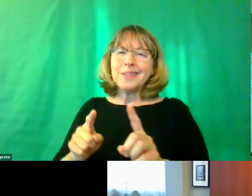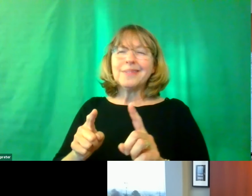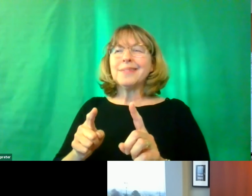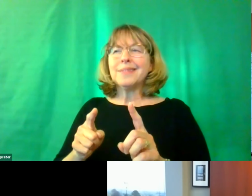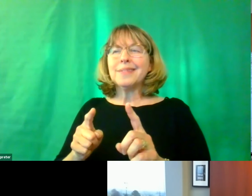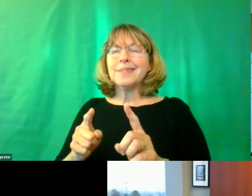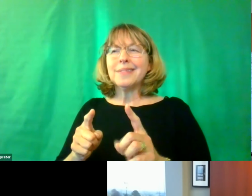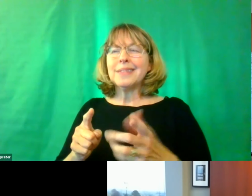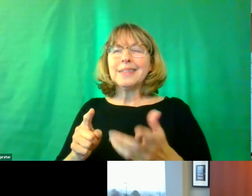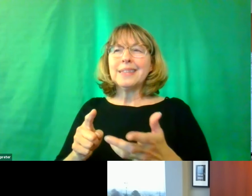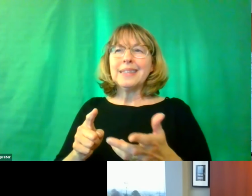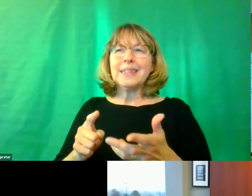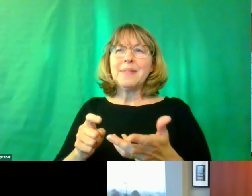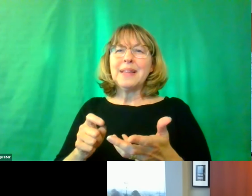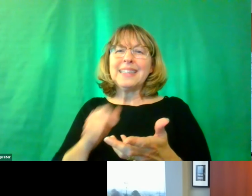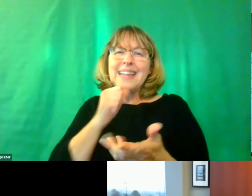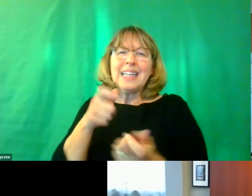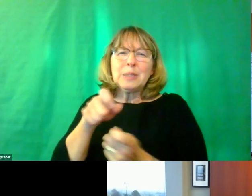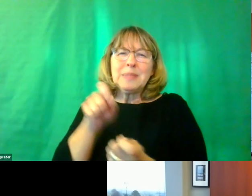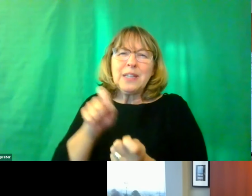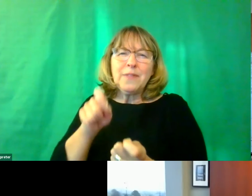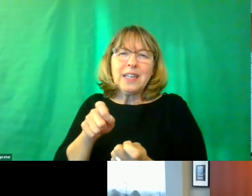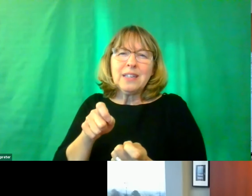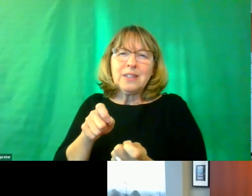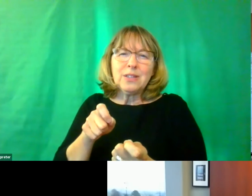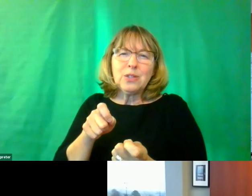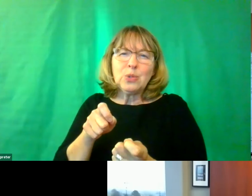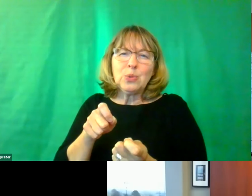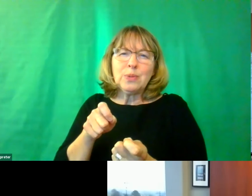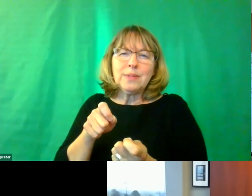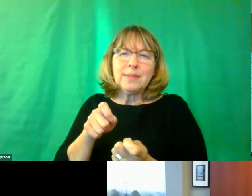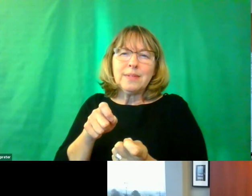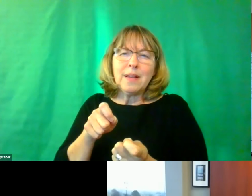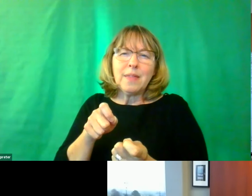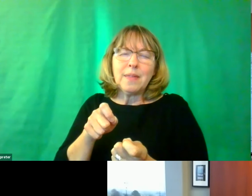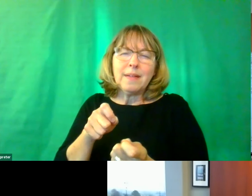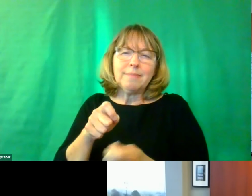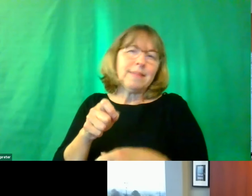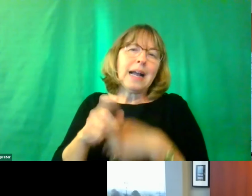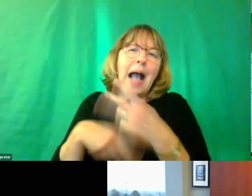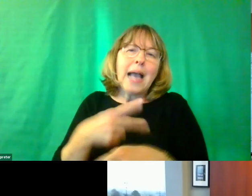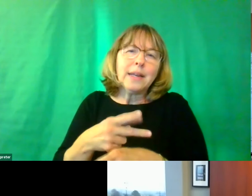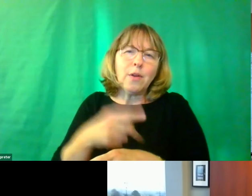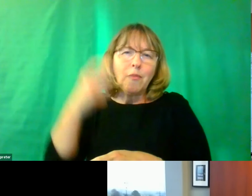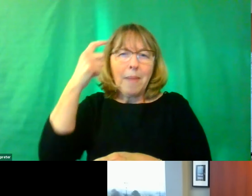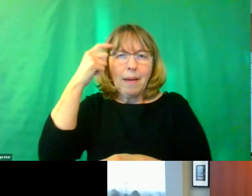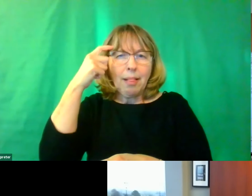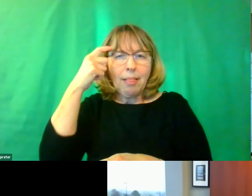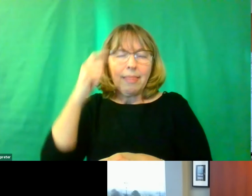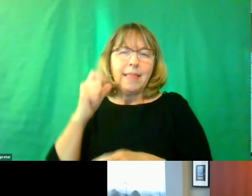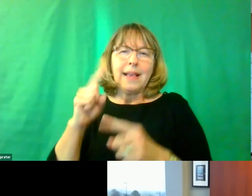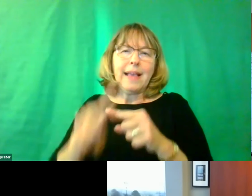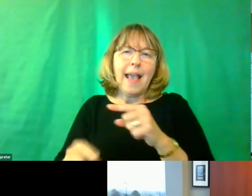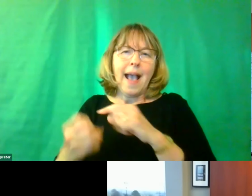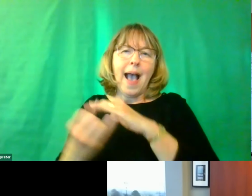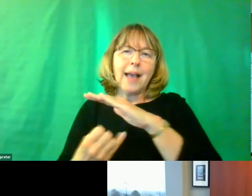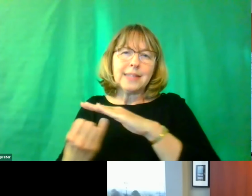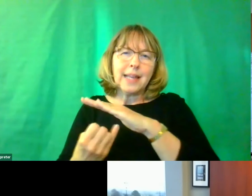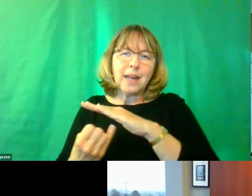for any given metal, and they can't always get to the compartments of the cell where those metals are being most